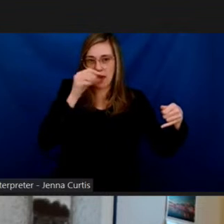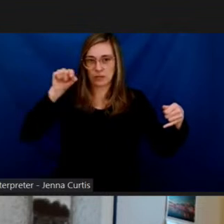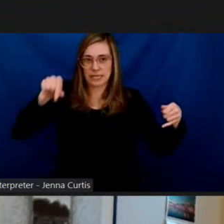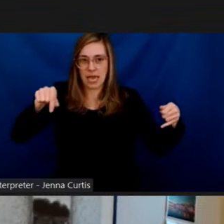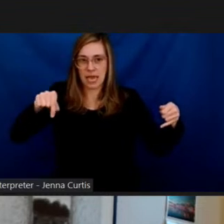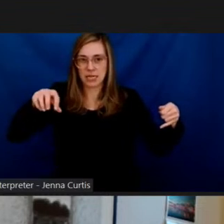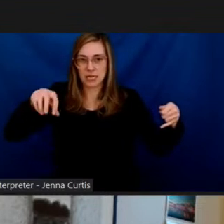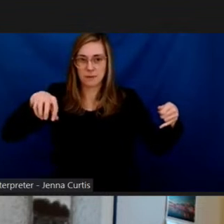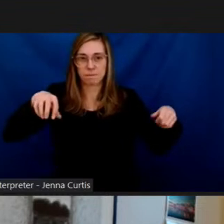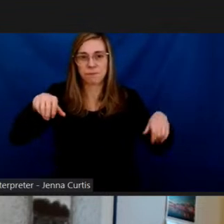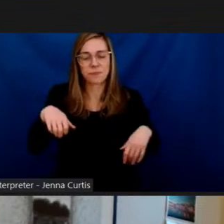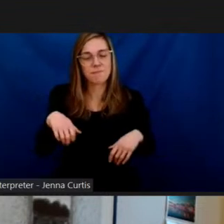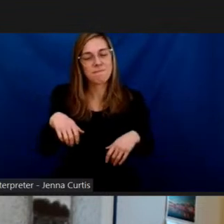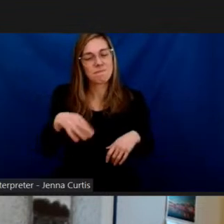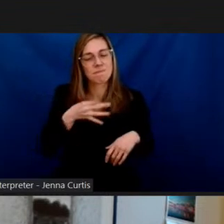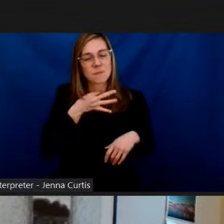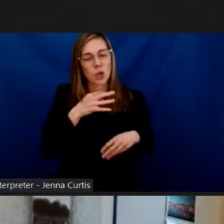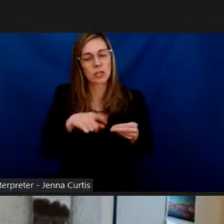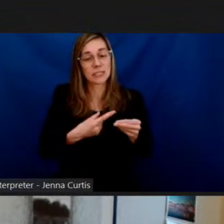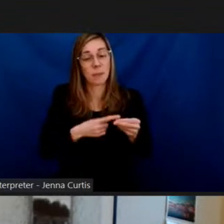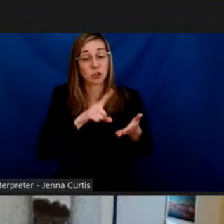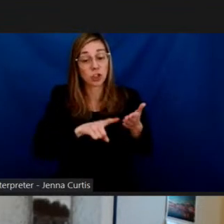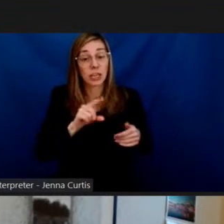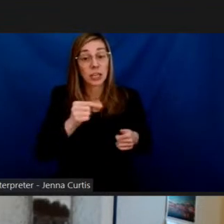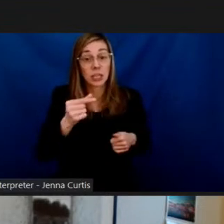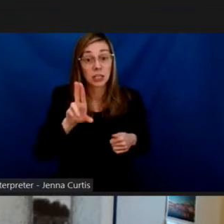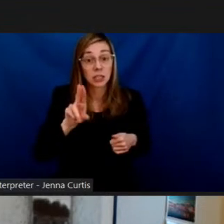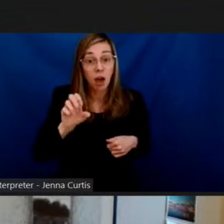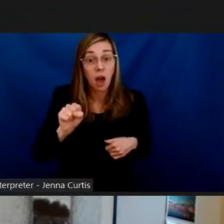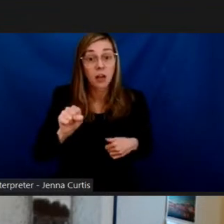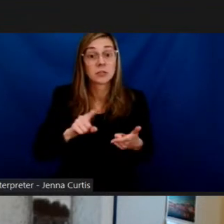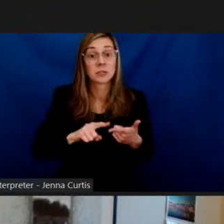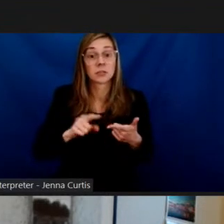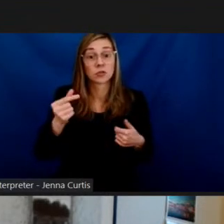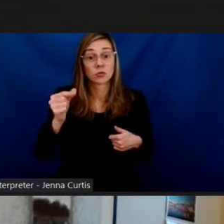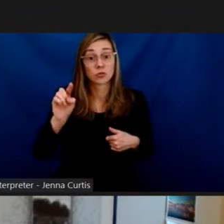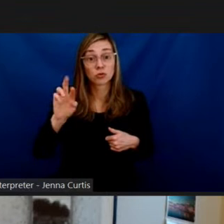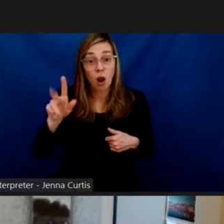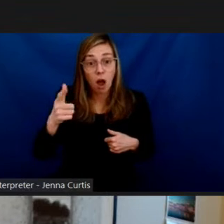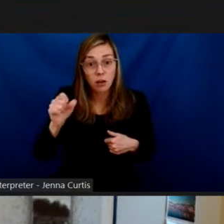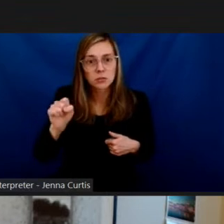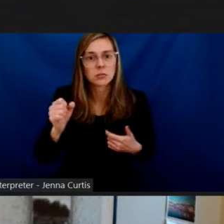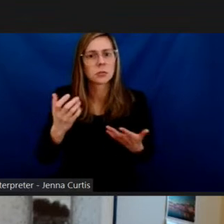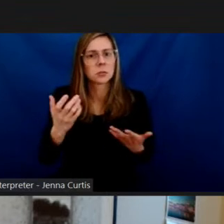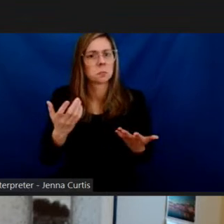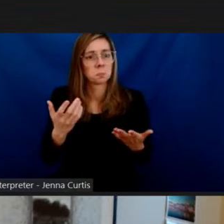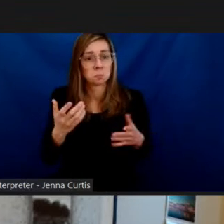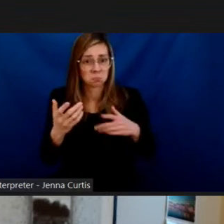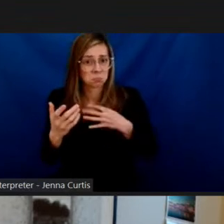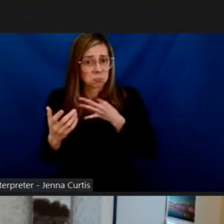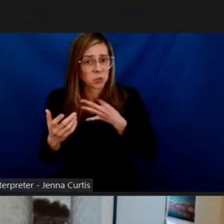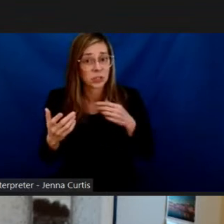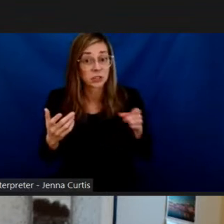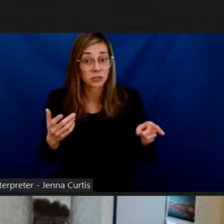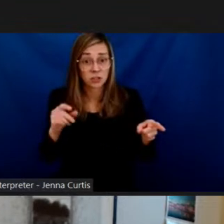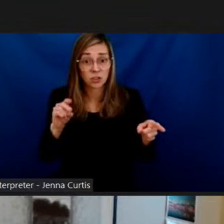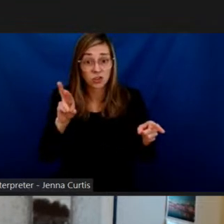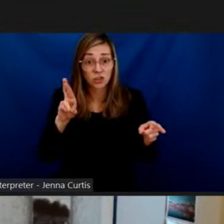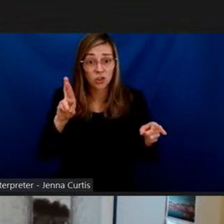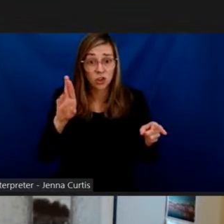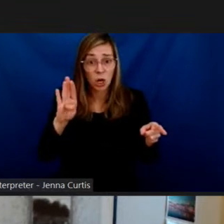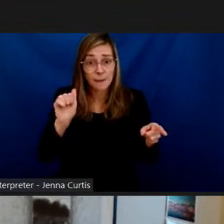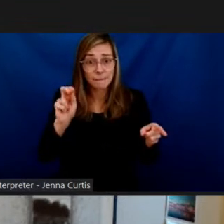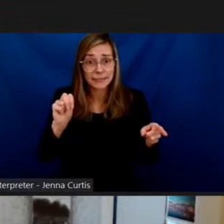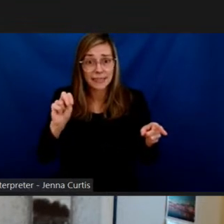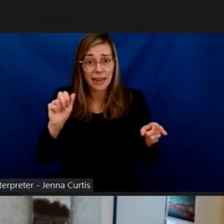guns and drugs. Are they going to be able to? I guess this is a question for Urban Alchemy. Are they going to be able to just check out the gun if they feel